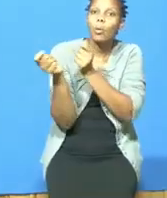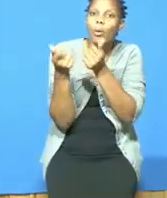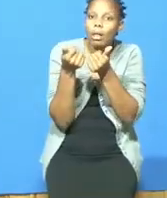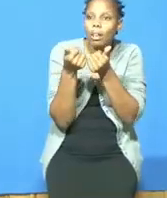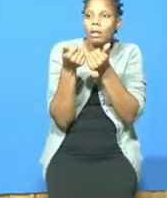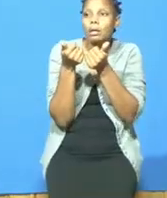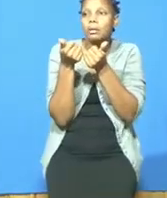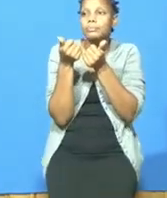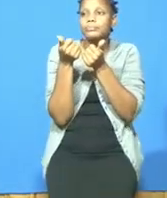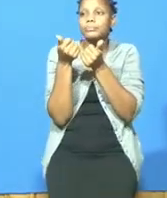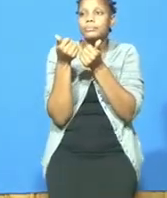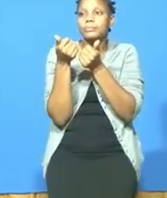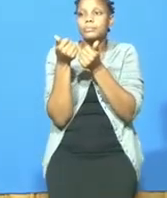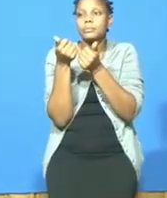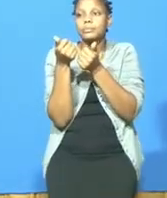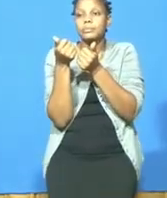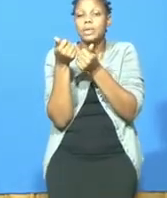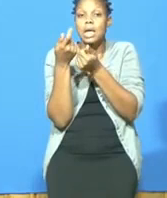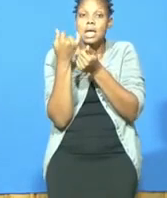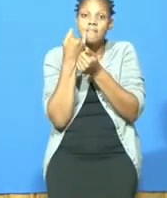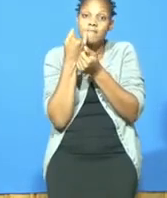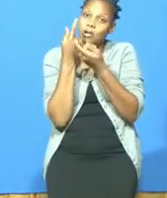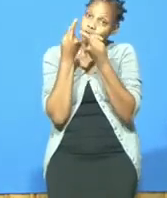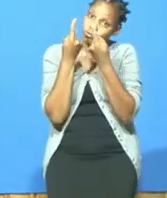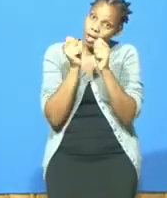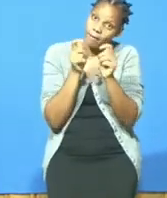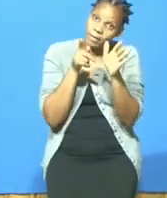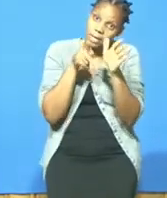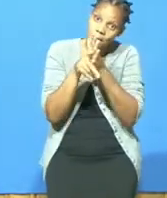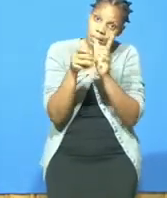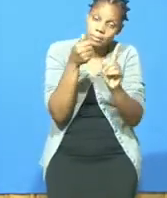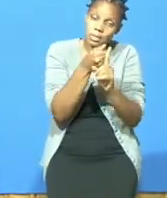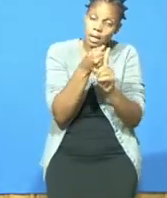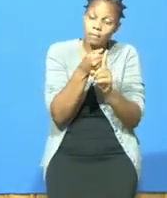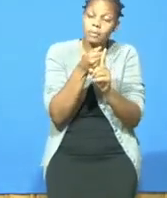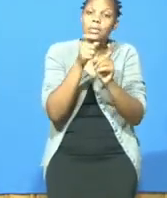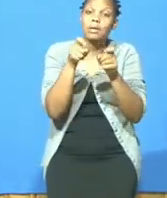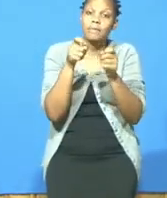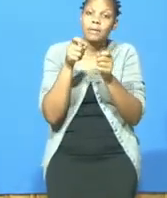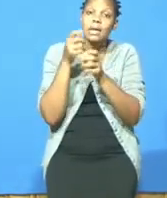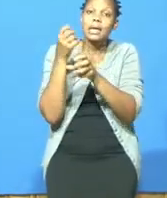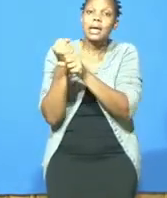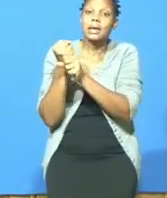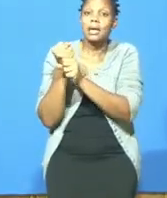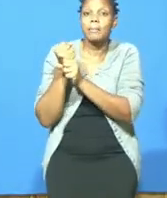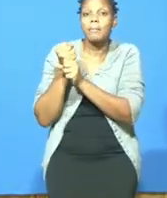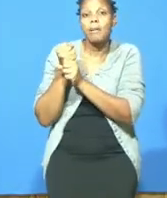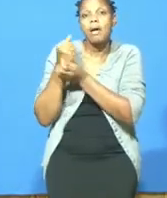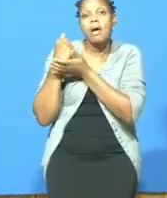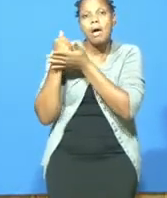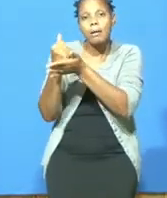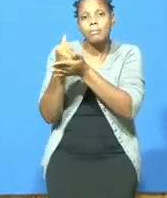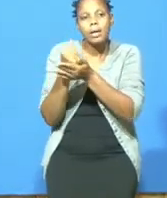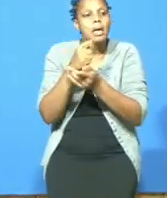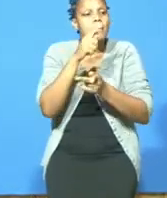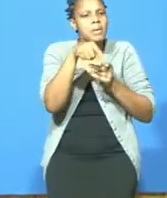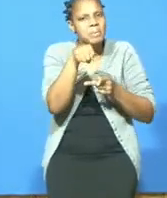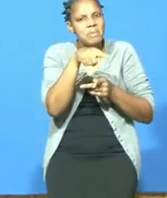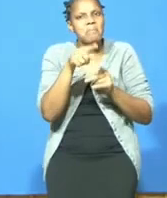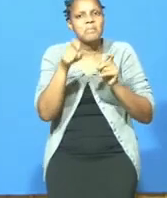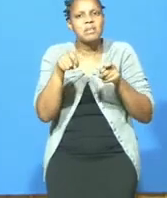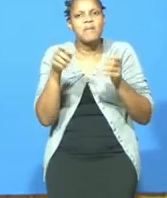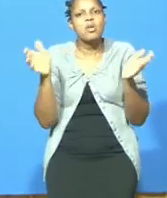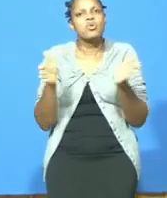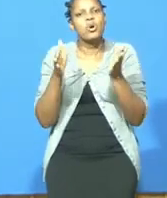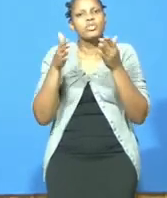for thoughts or attempts. You know, persons need to be encouraged to complete treatment.